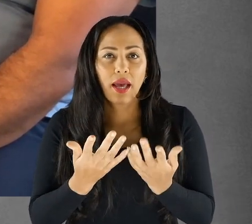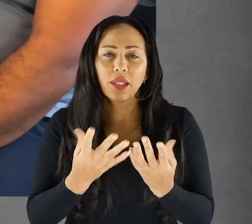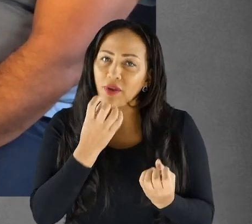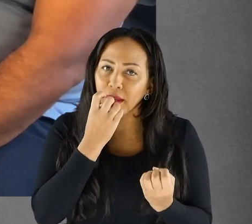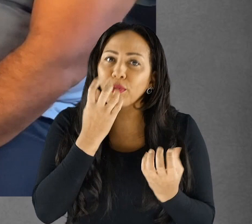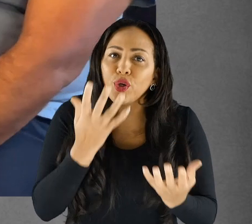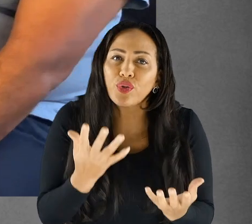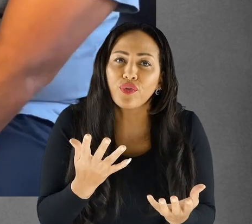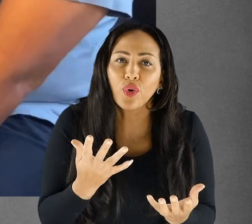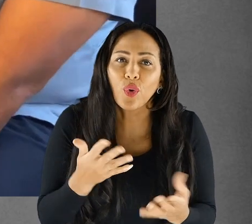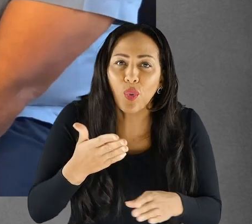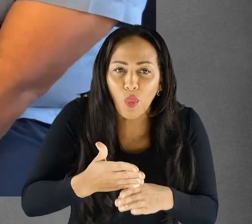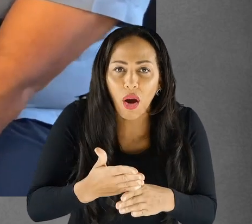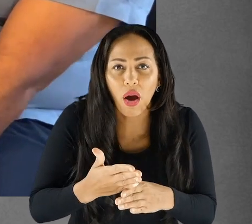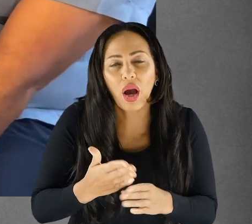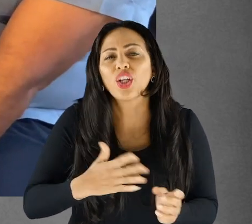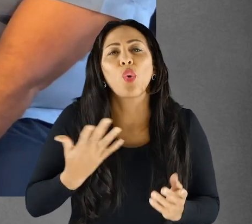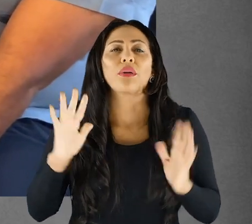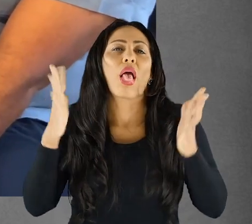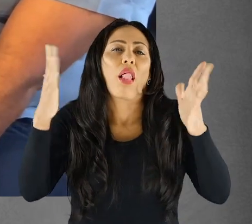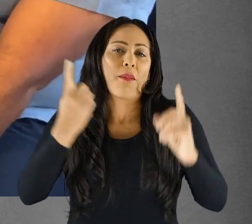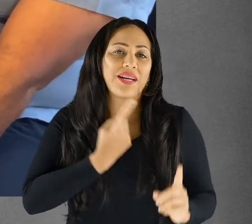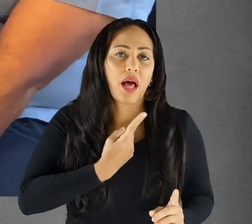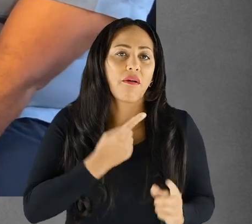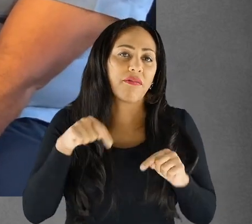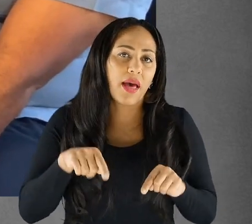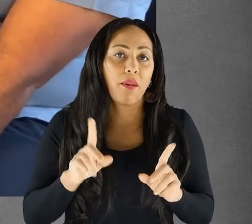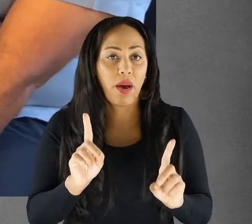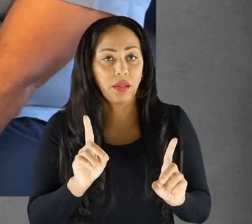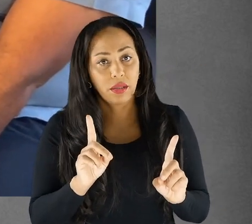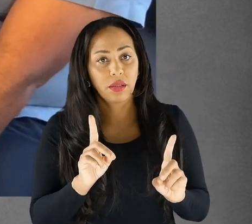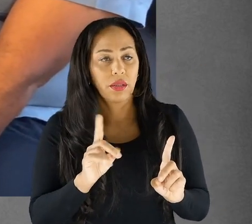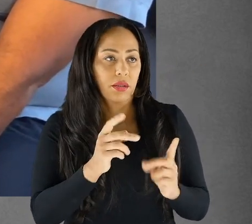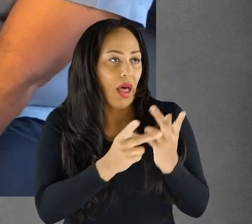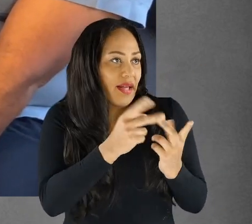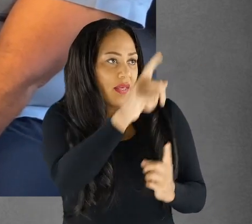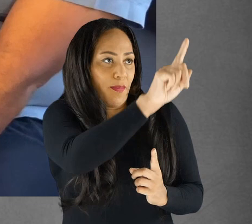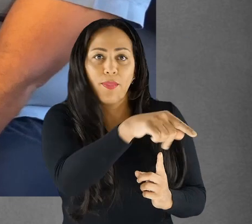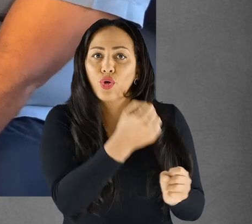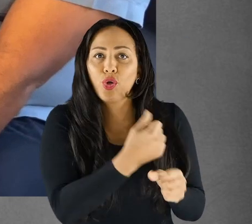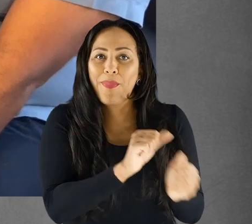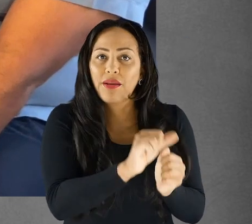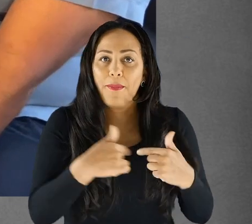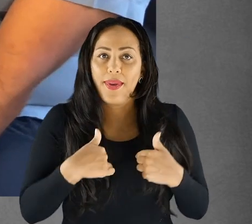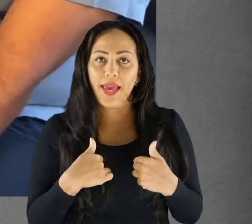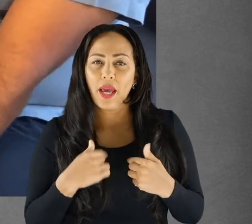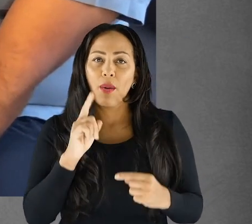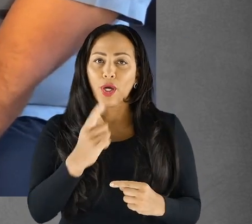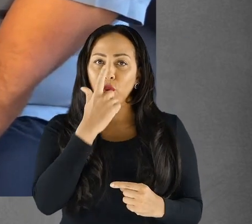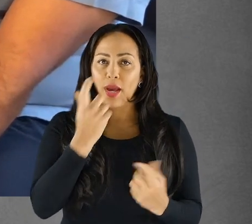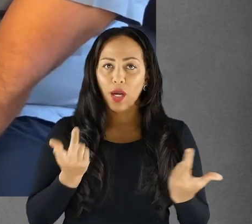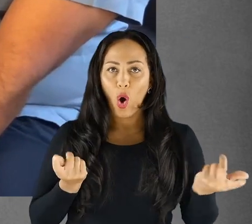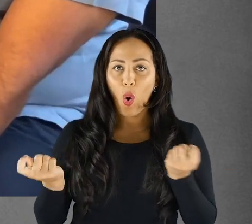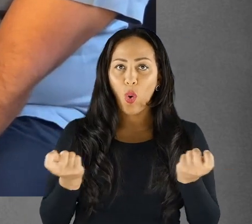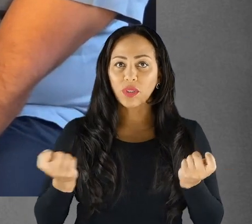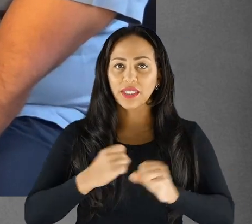bring this into like a looping? Will it be mimicry? Will it be? So it's very beautiful, like sacred work that, in a way, I don't mean to like elevate myself there,